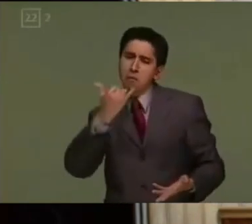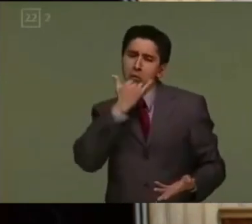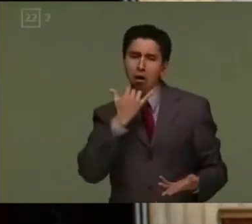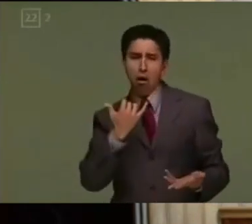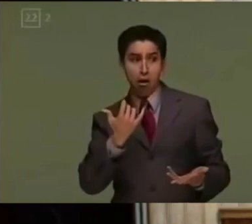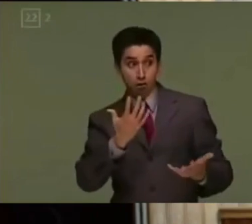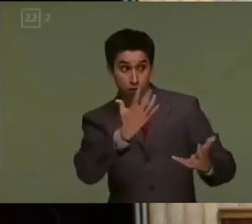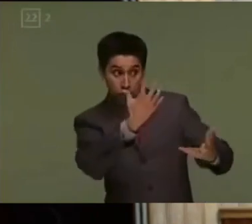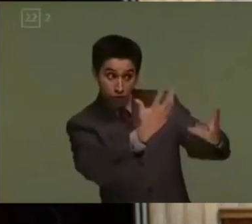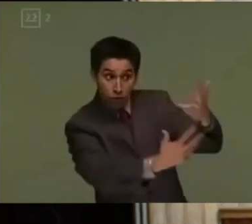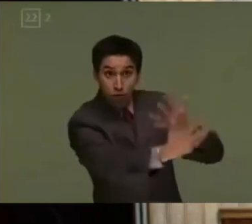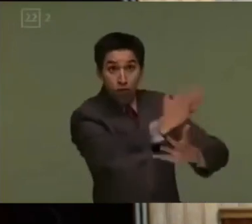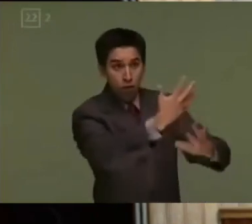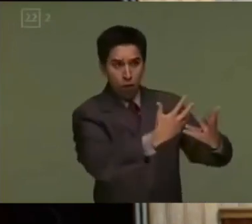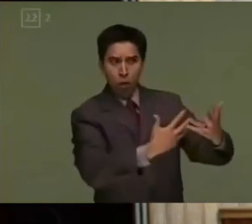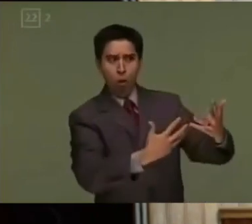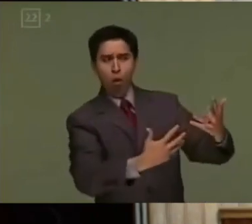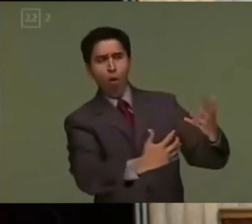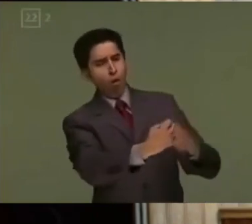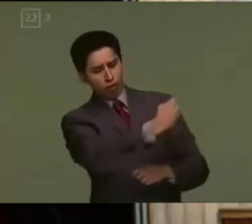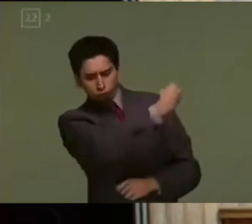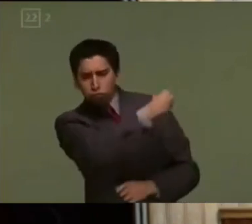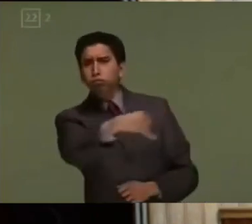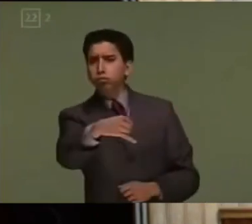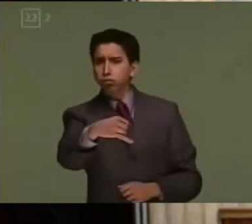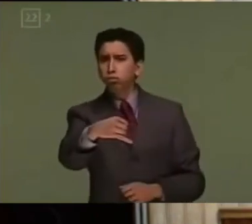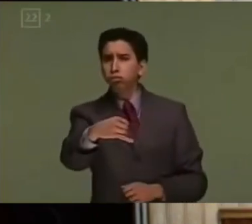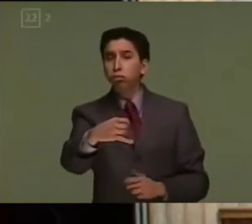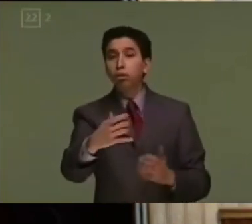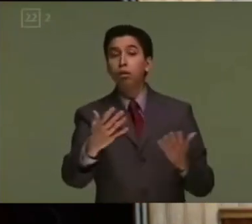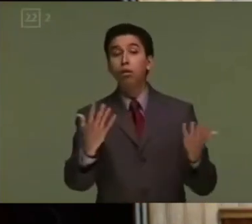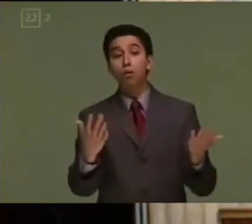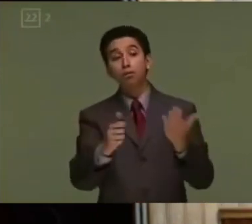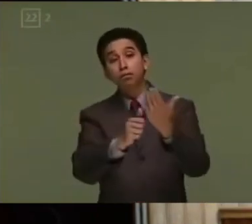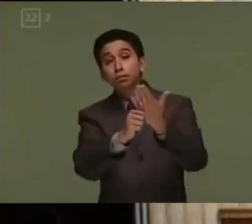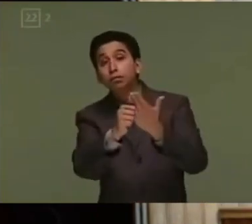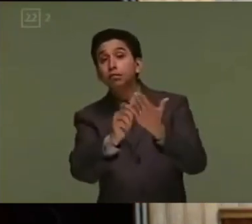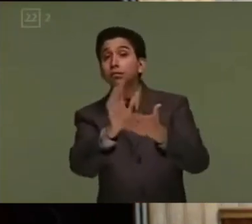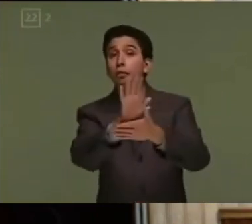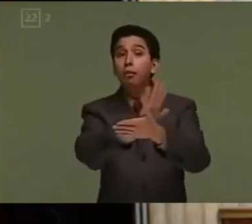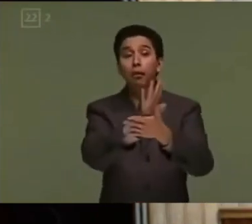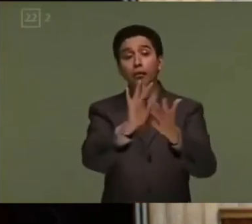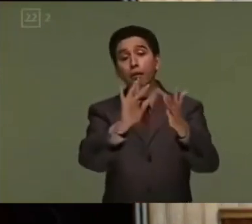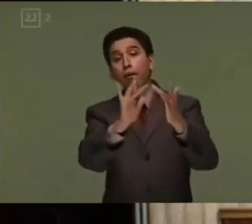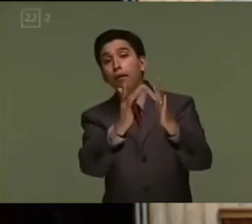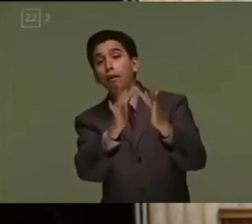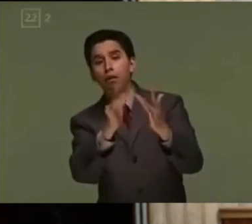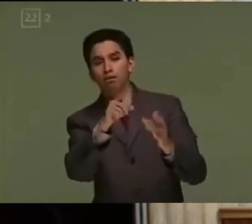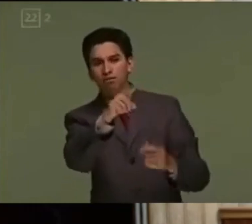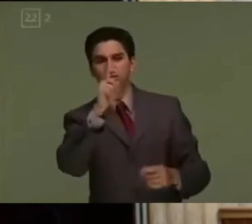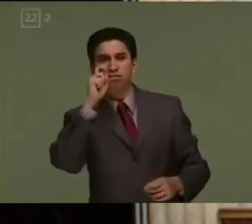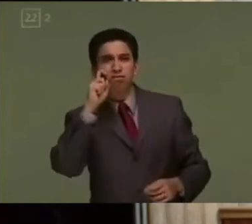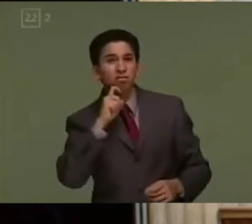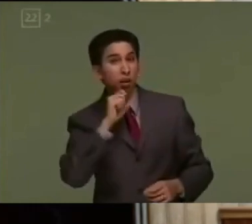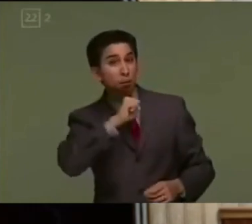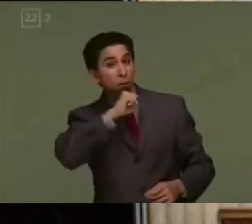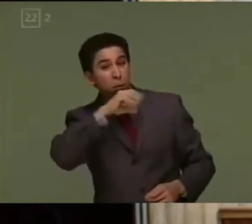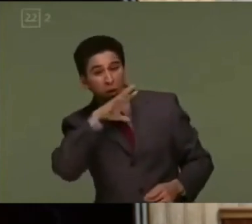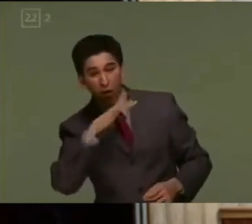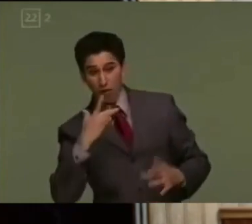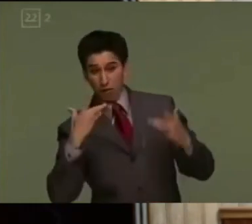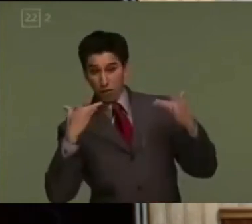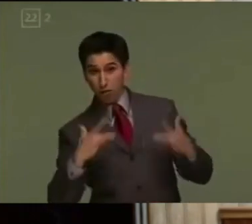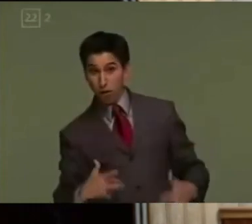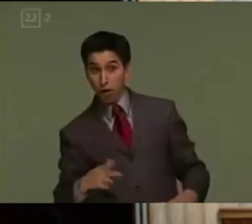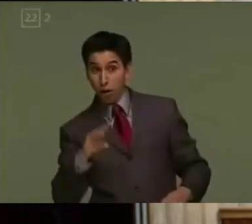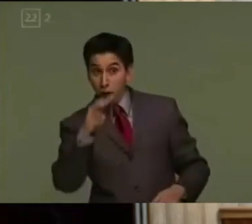Just like the apostles in the first century were used by Jehovah. Did they make mistakes? You dipstick? What a stupid